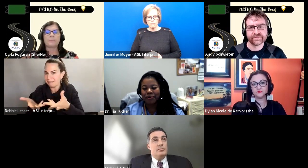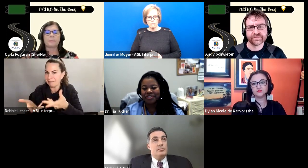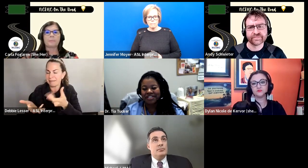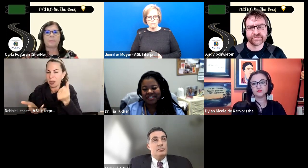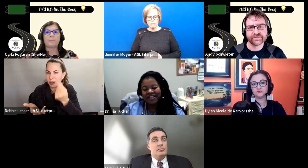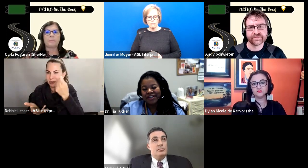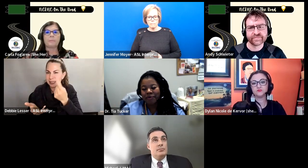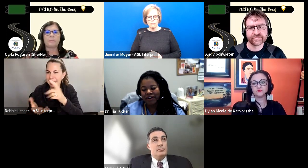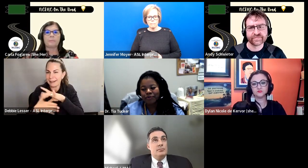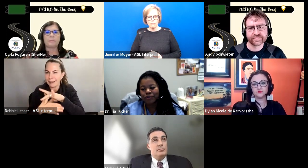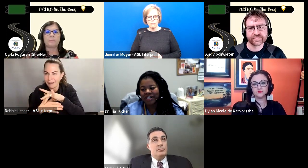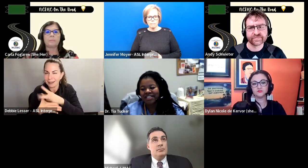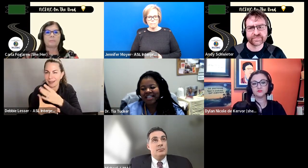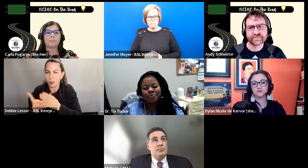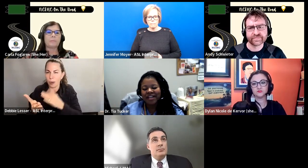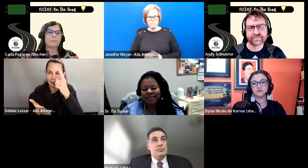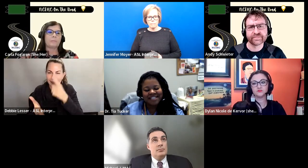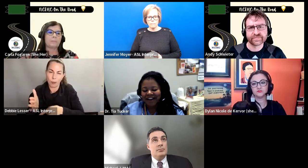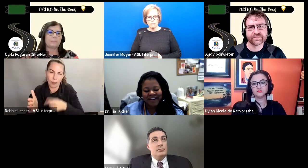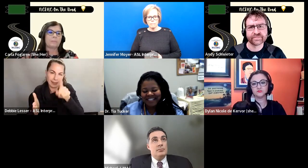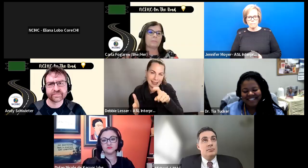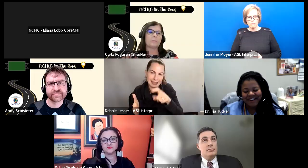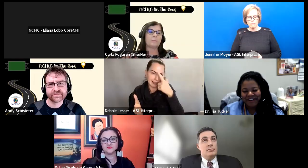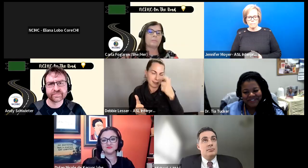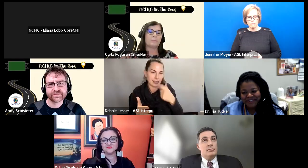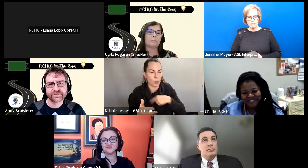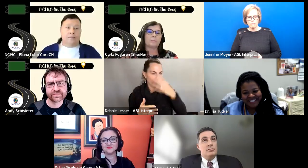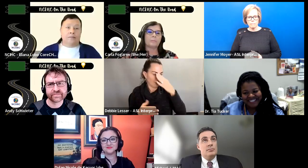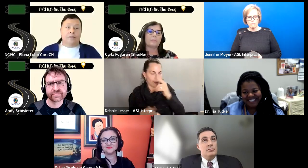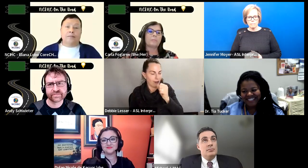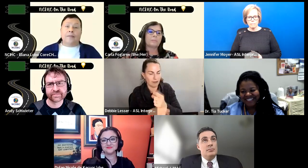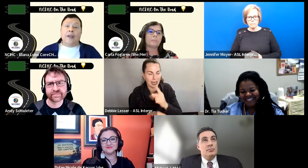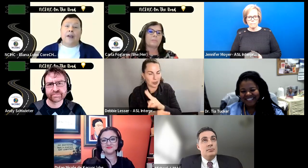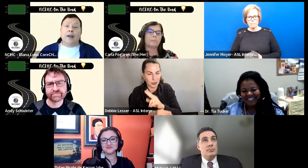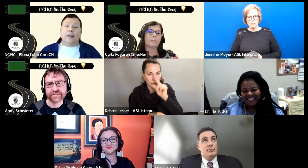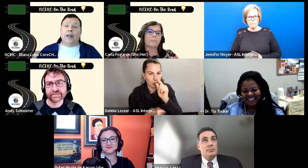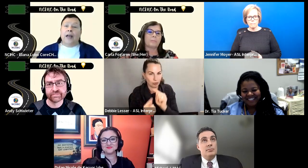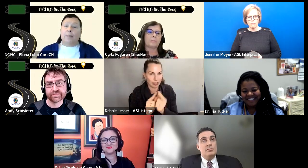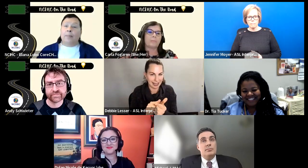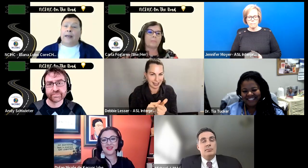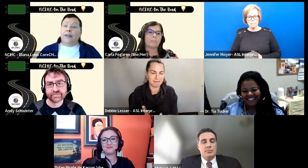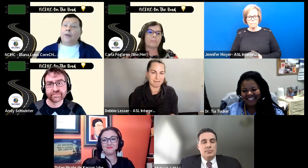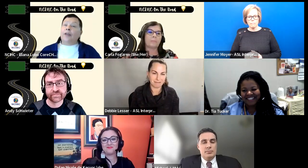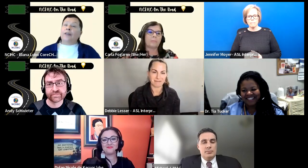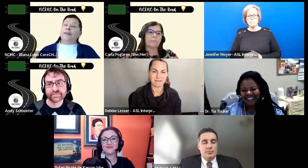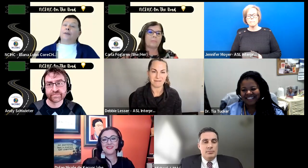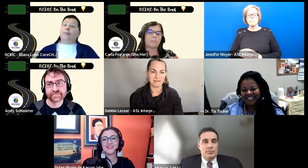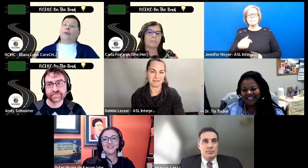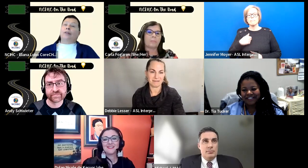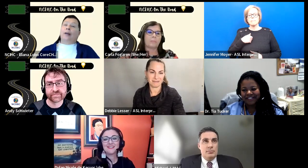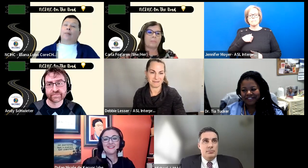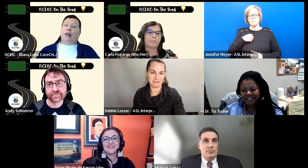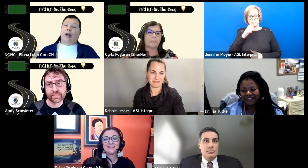need as opposed to going on Google Translate, because we know it's not right to go on Google Translate. I'm going to hop back in here because there's